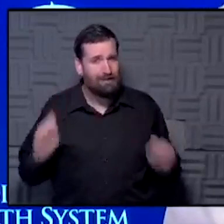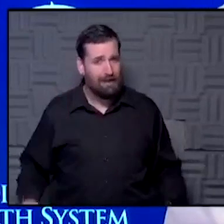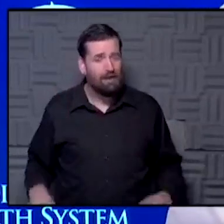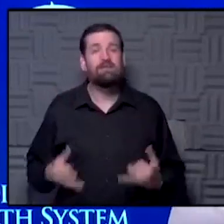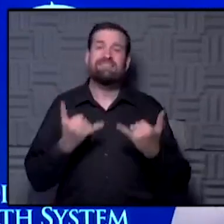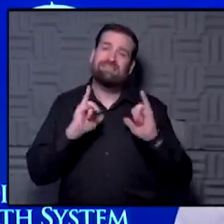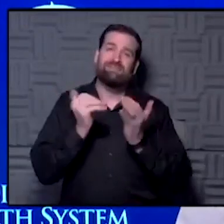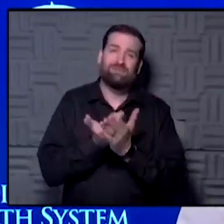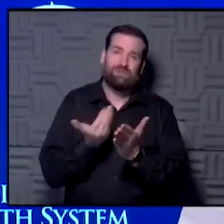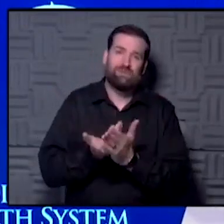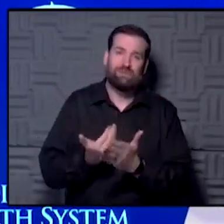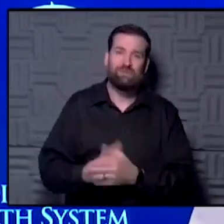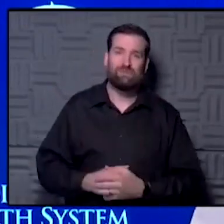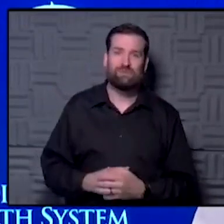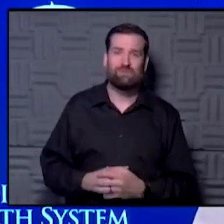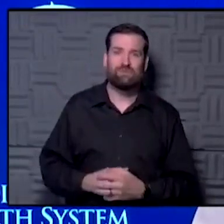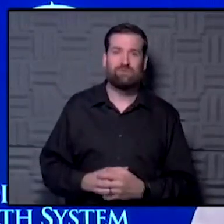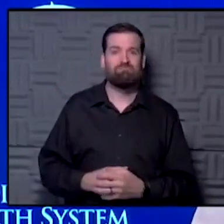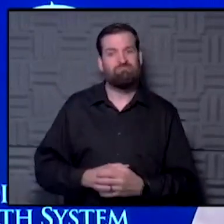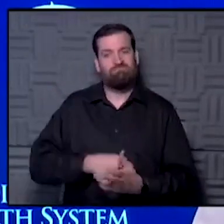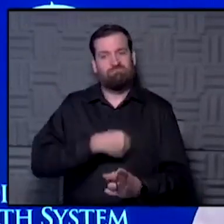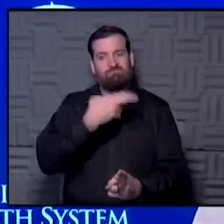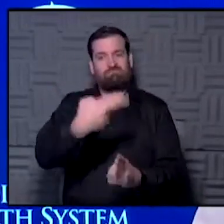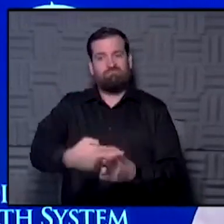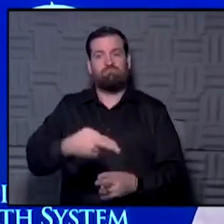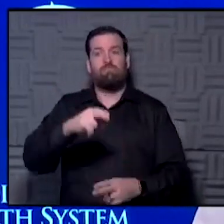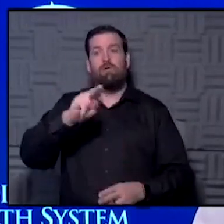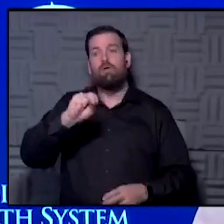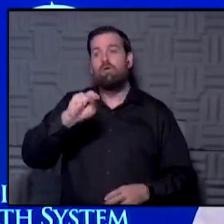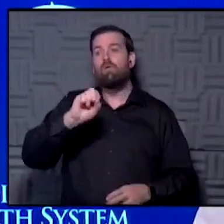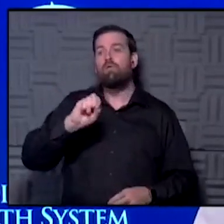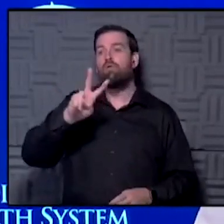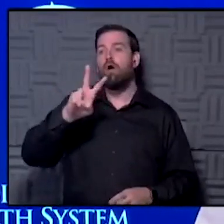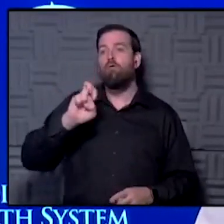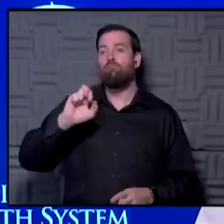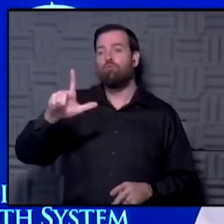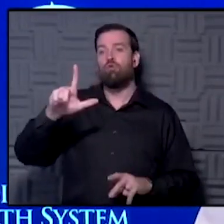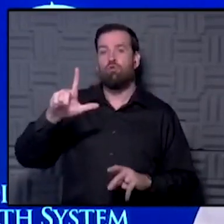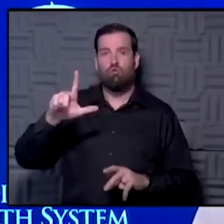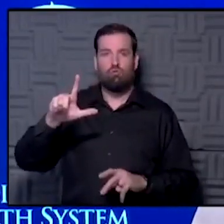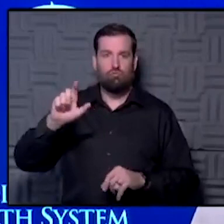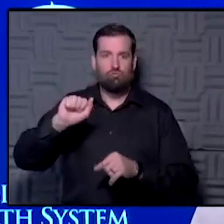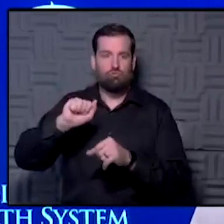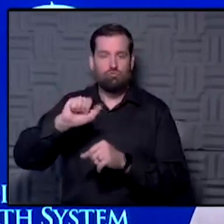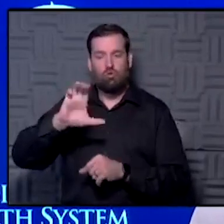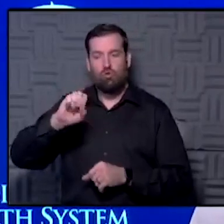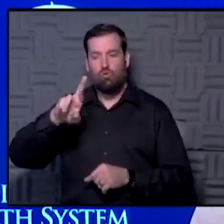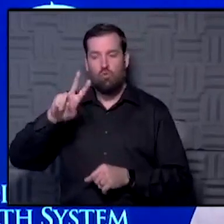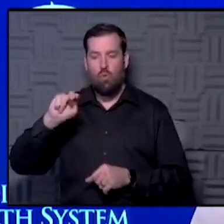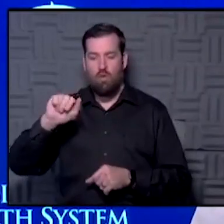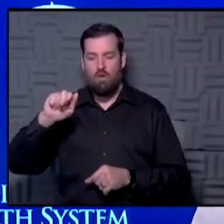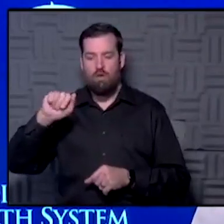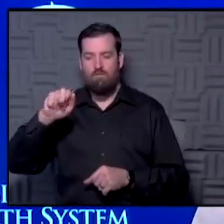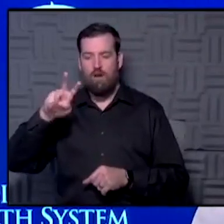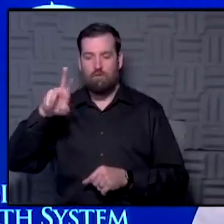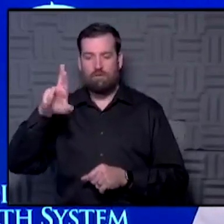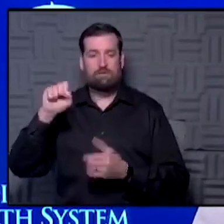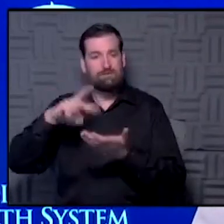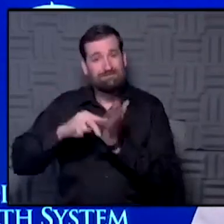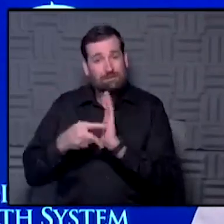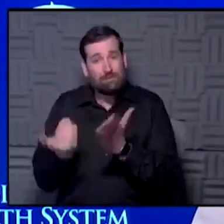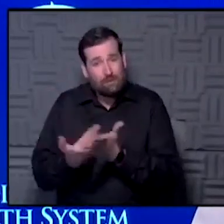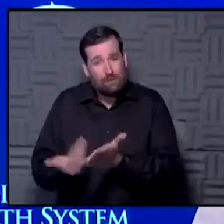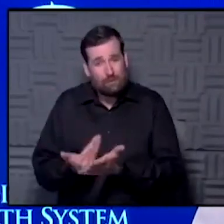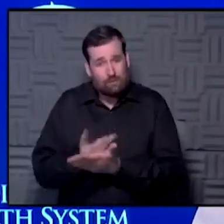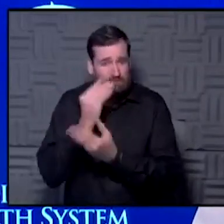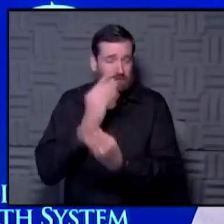new. And that's why they call it the novel coronavirus. And I think what we just have to do is hope that, and believe in